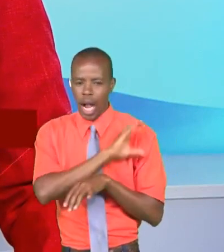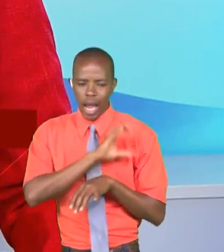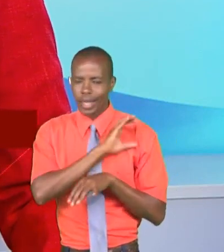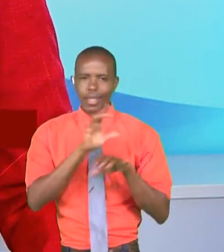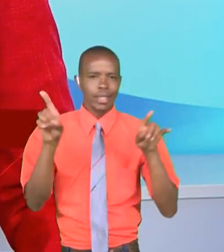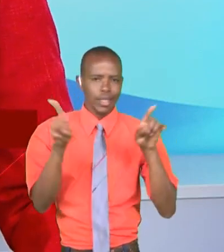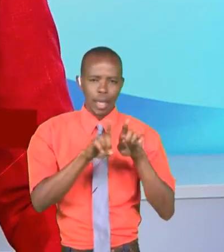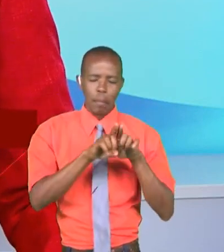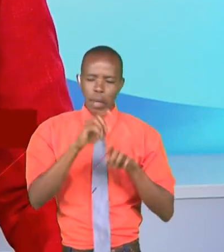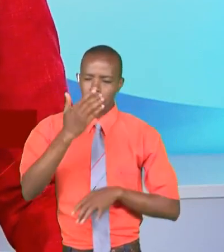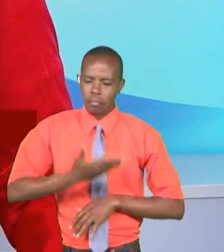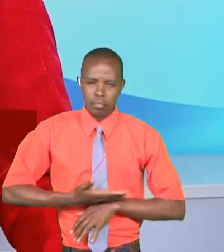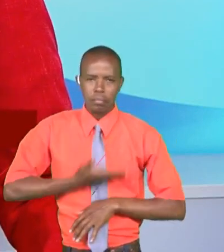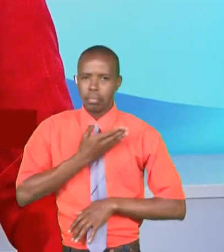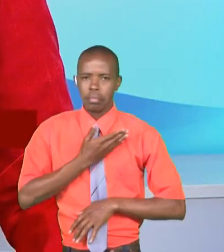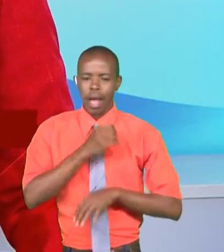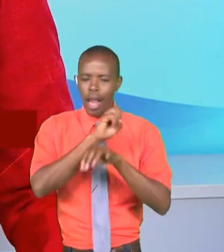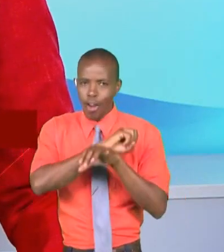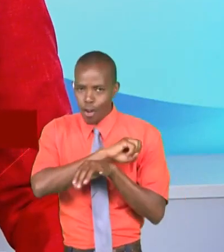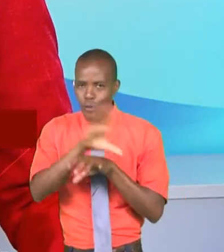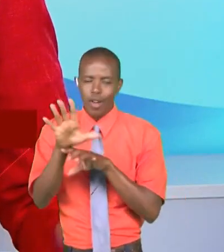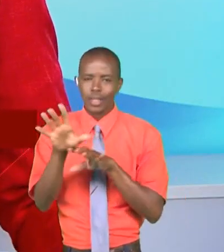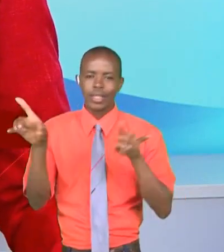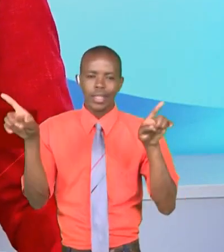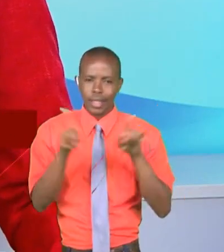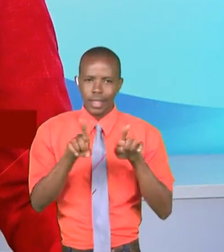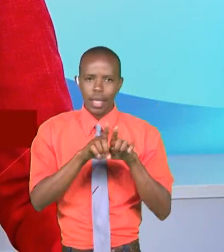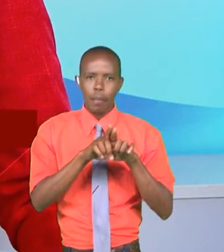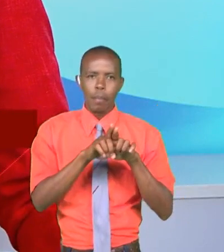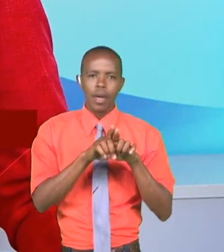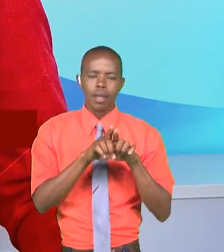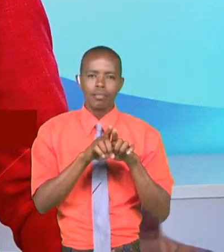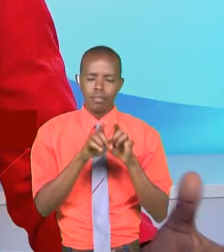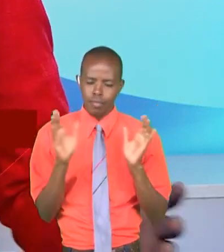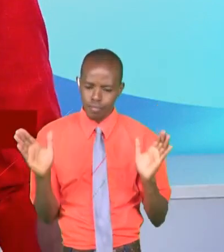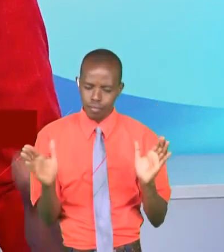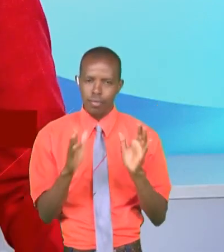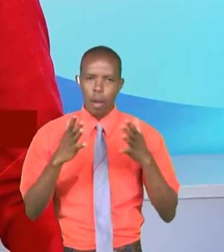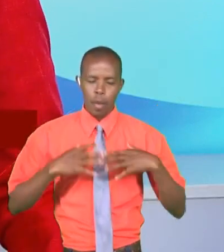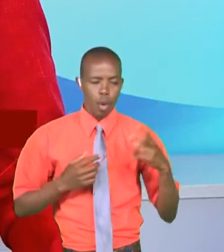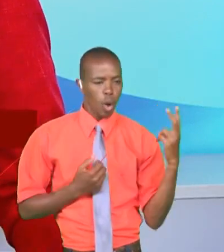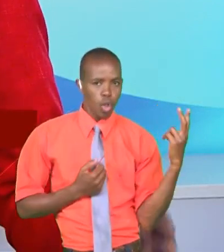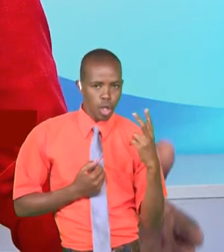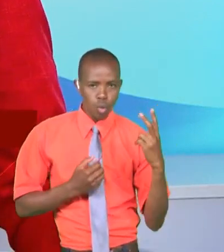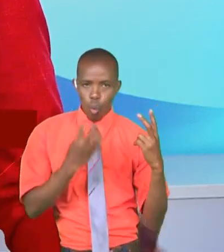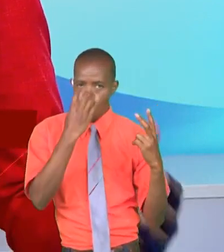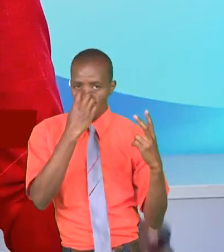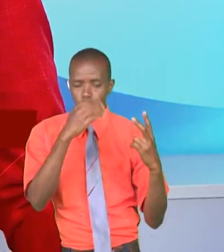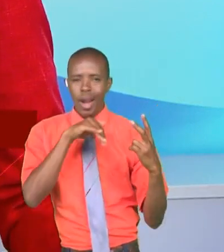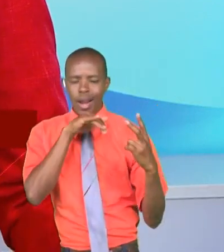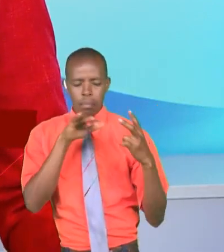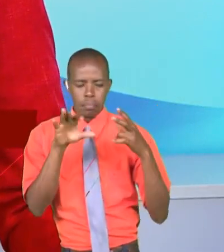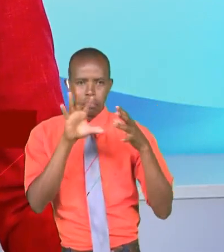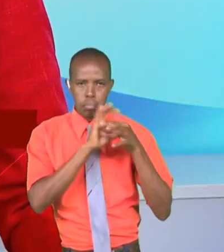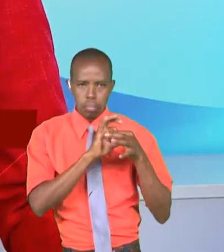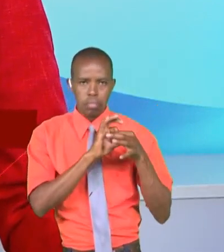an aggressive person, a mobilizer, and is an earth mover. So bringing those two together might appear to be a